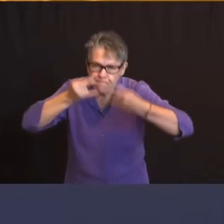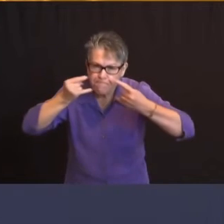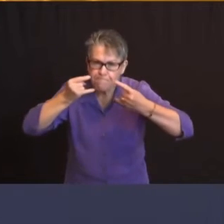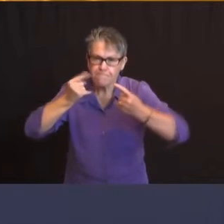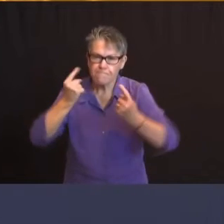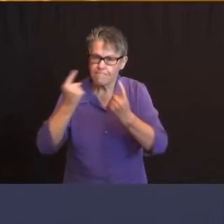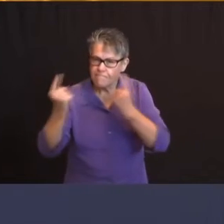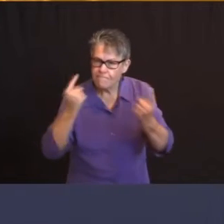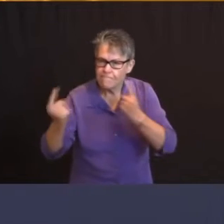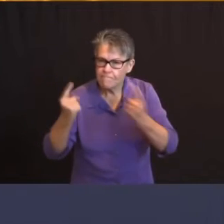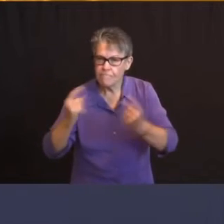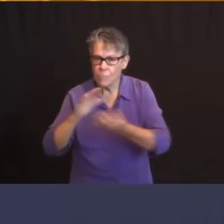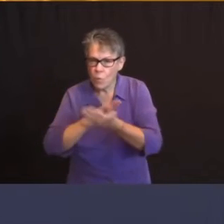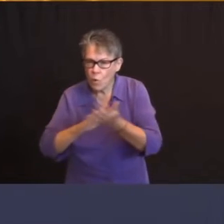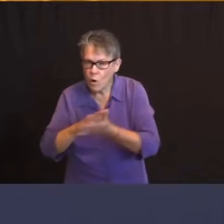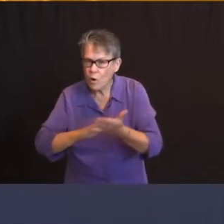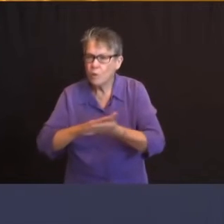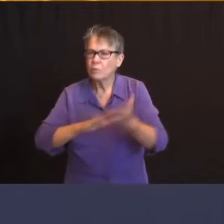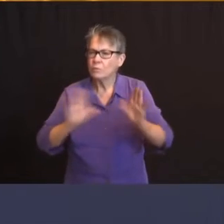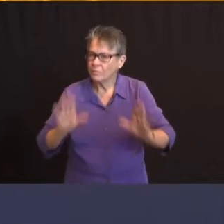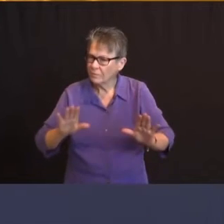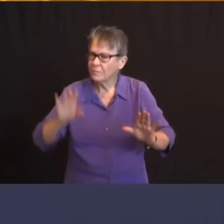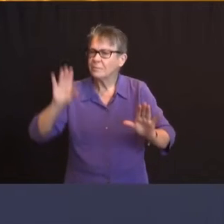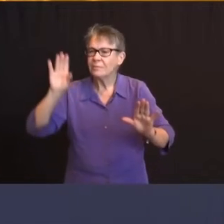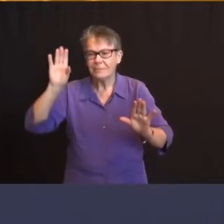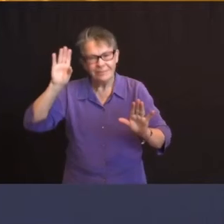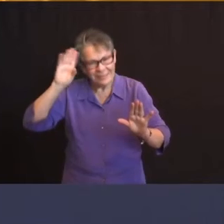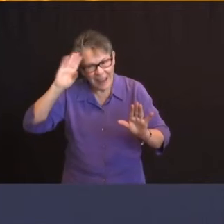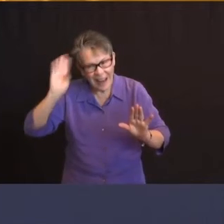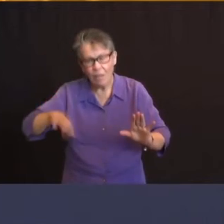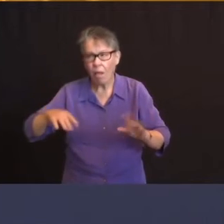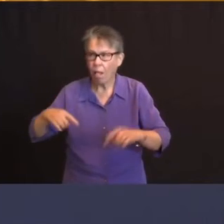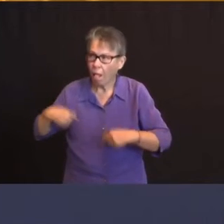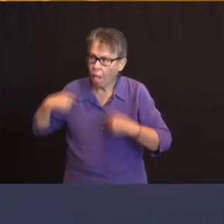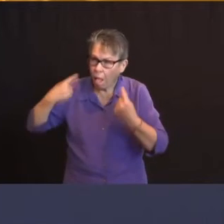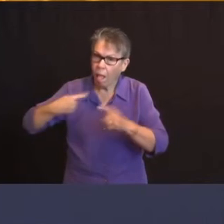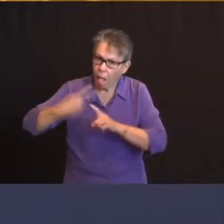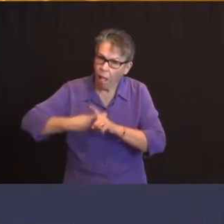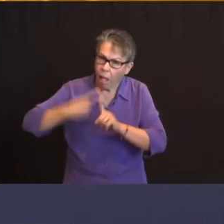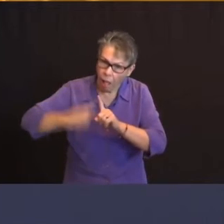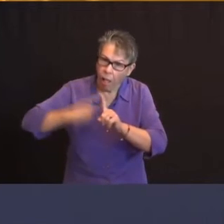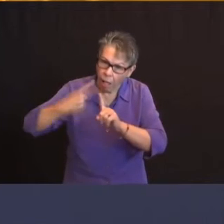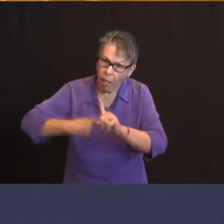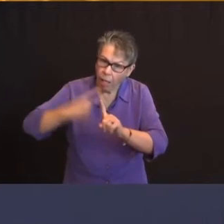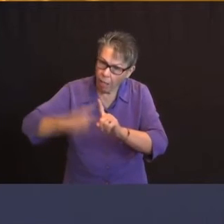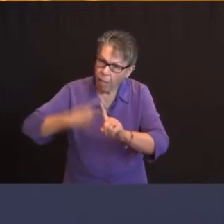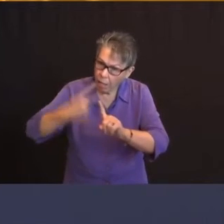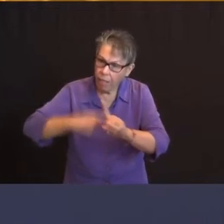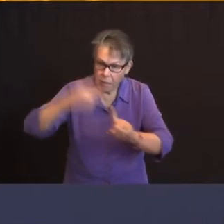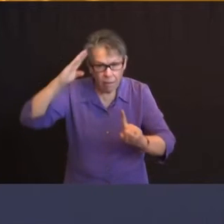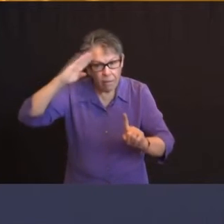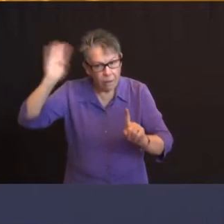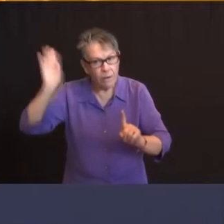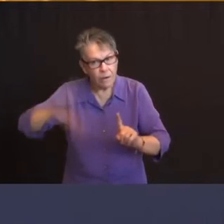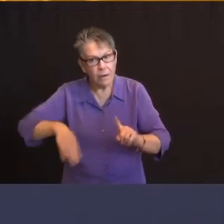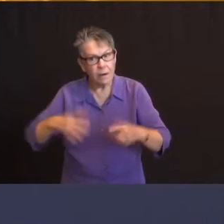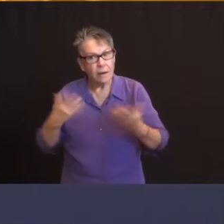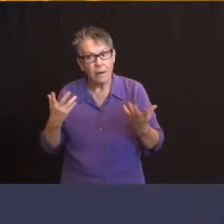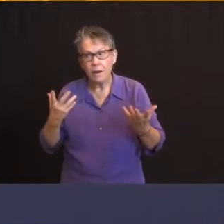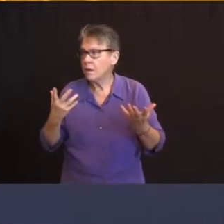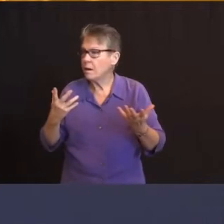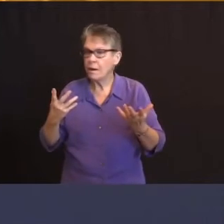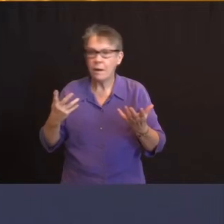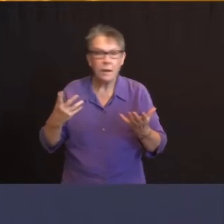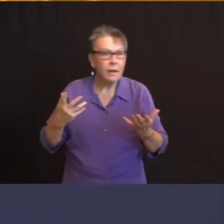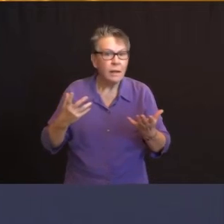the analogy we used last week was not a light switch where we go all of a sudden from black to